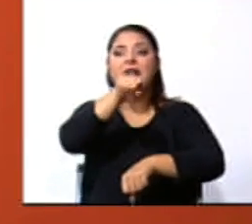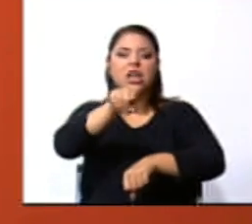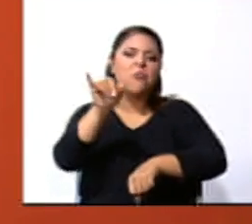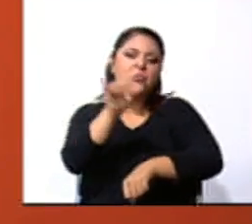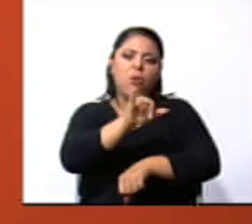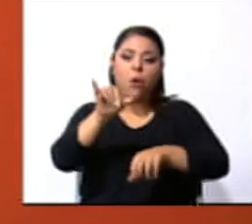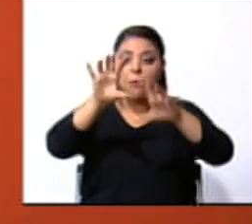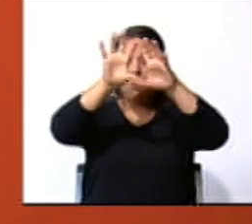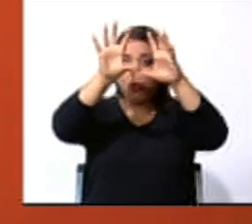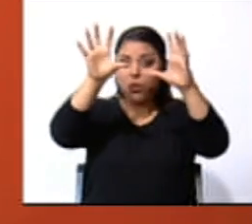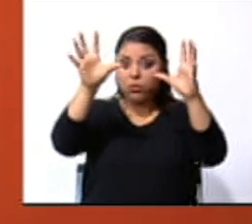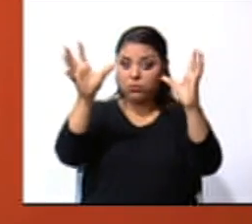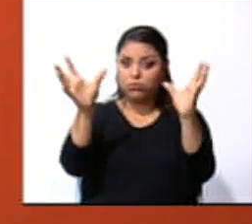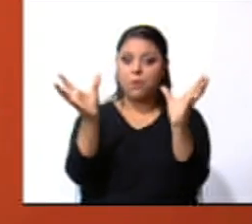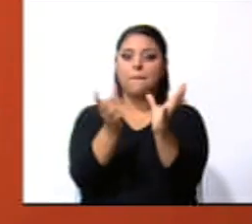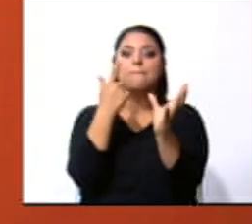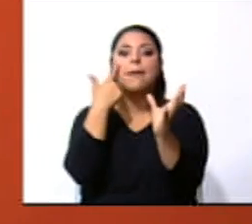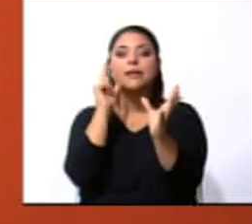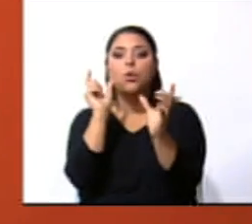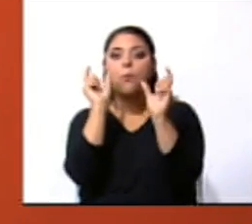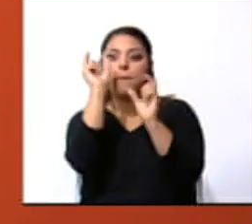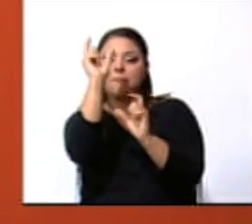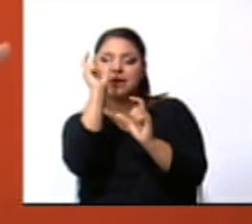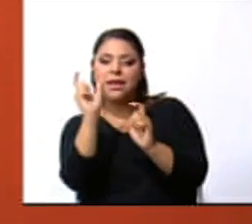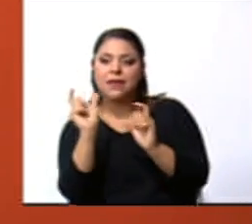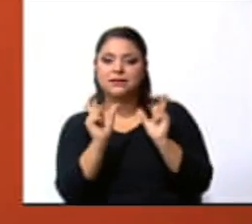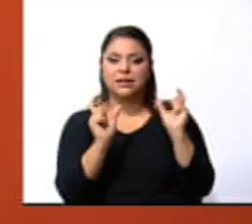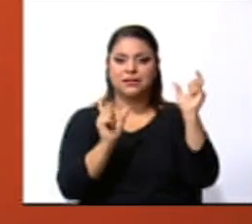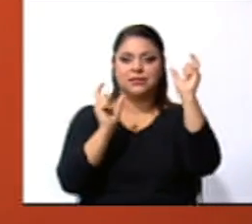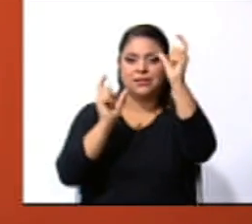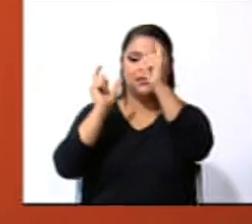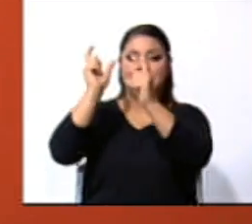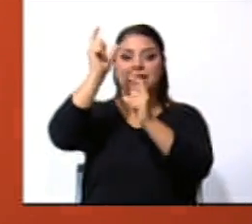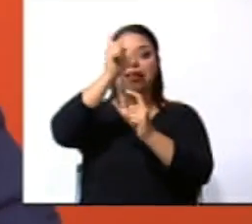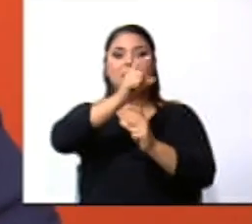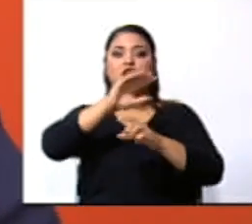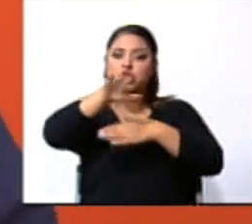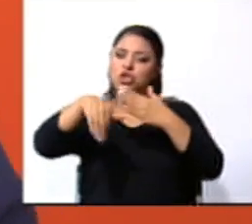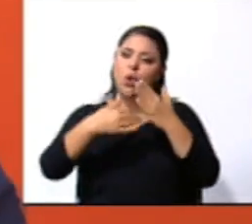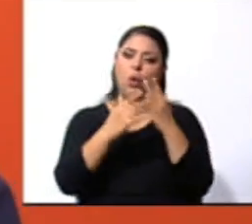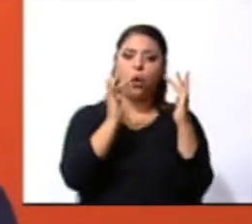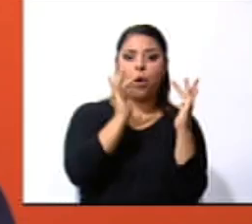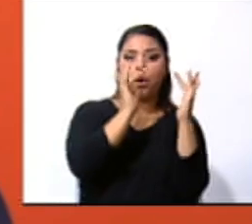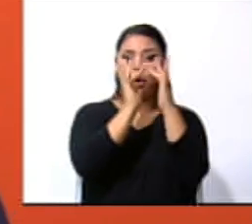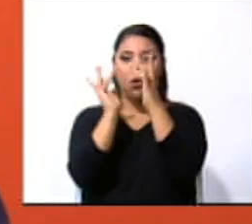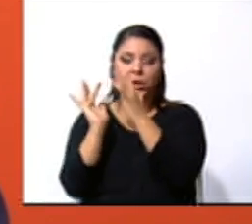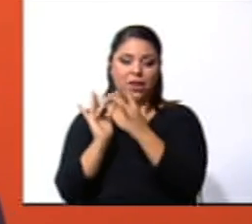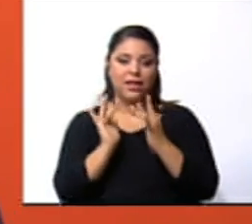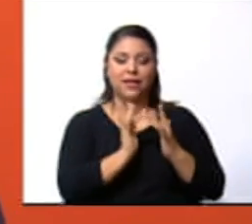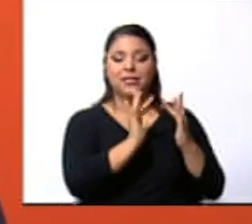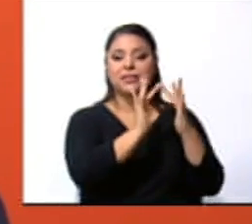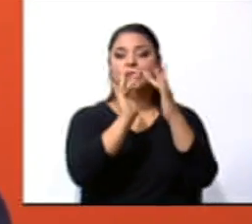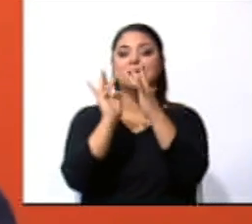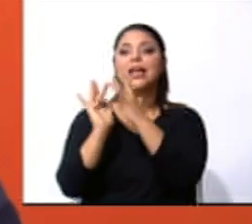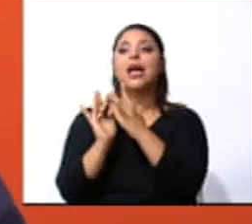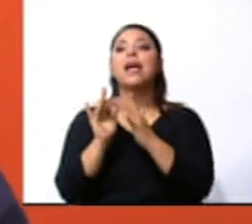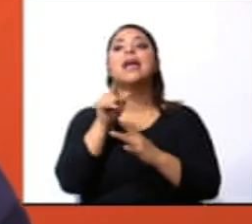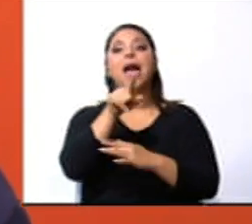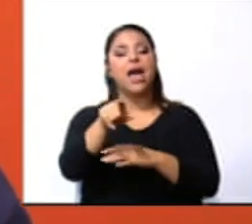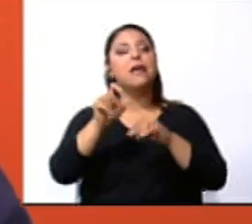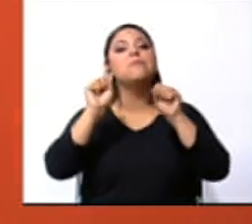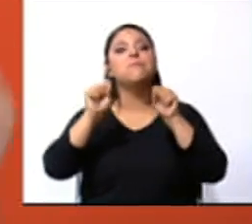like a puzzle, countries located on top of where the pieces connect have bigger chances of suffering from